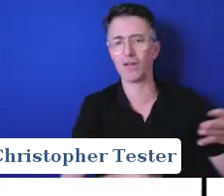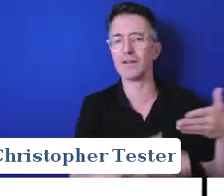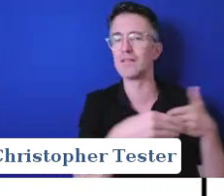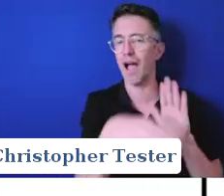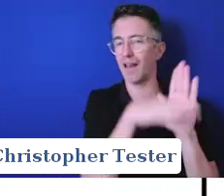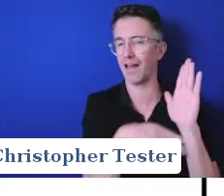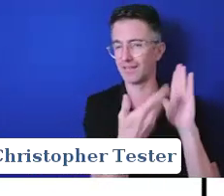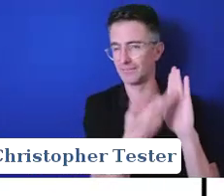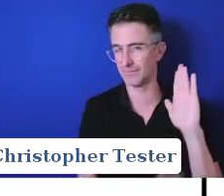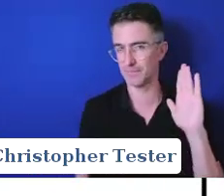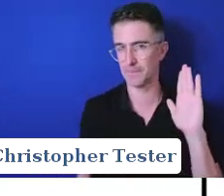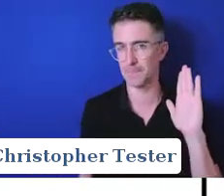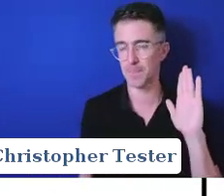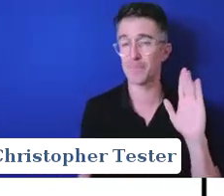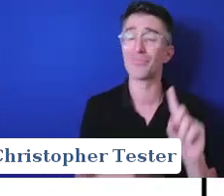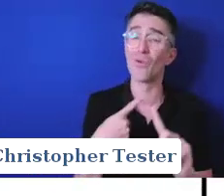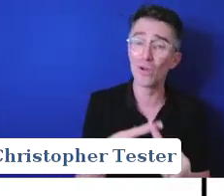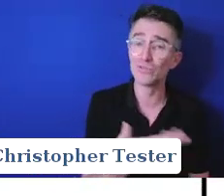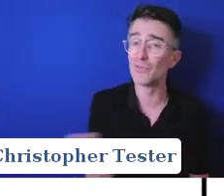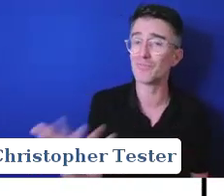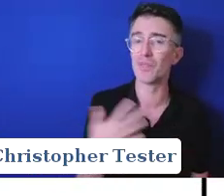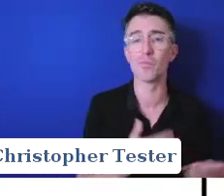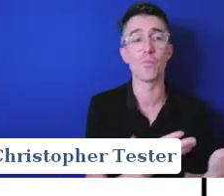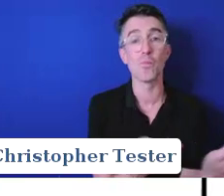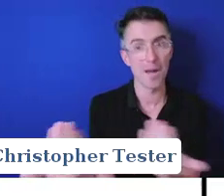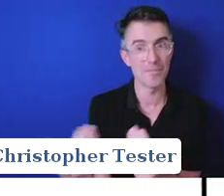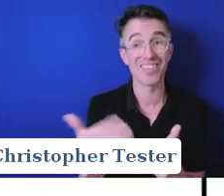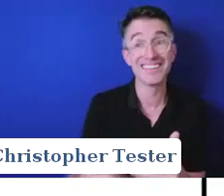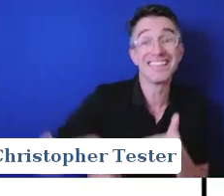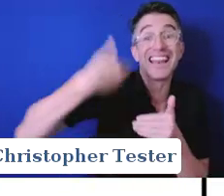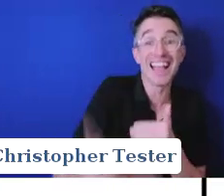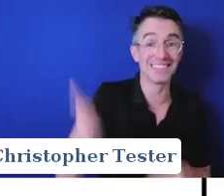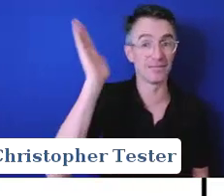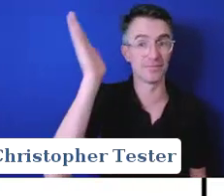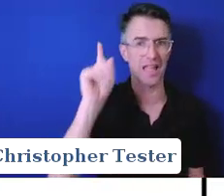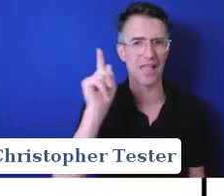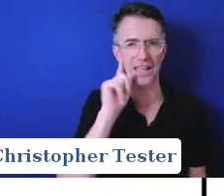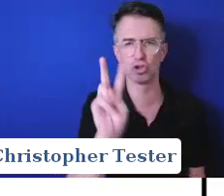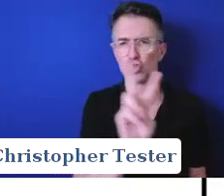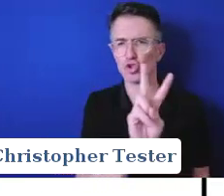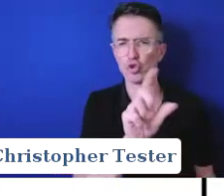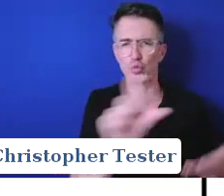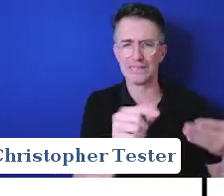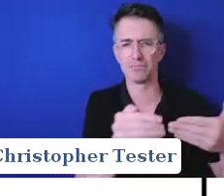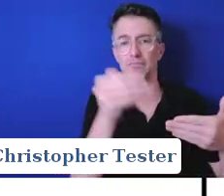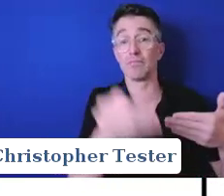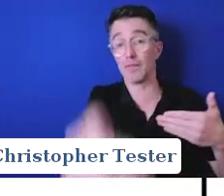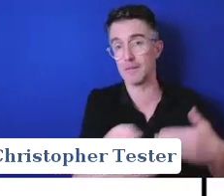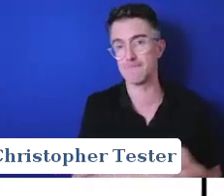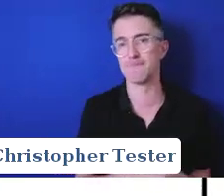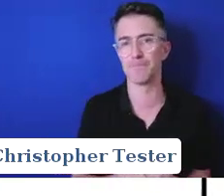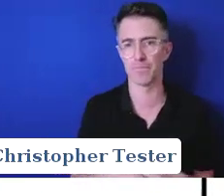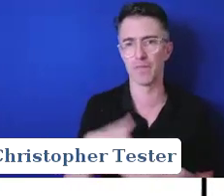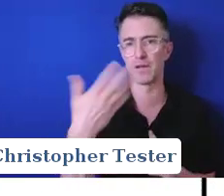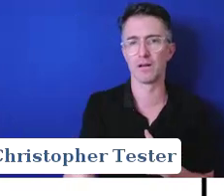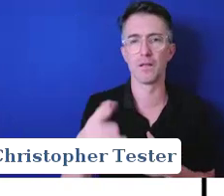upcoming webinar in this series, which will take place in 2 weeks, in particular in 25th July. So stay tuned and be with